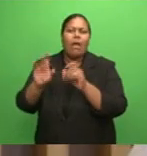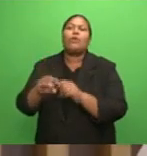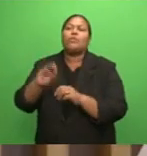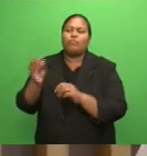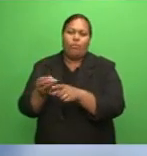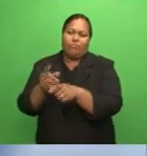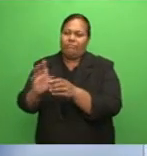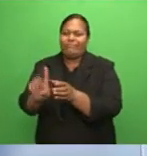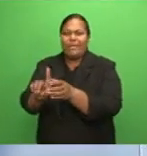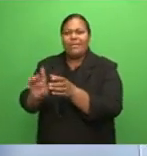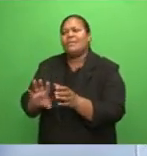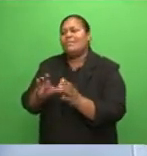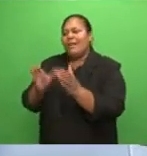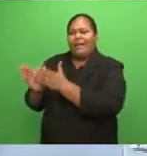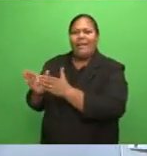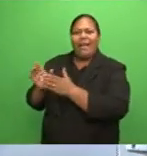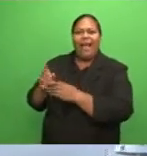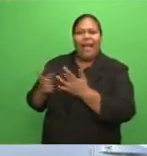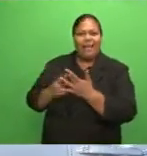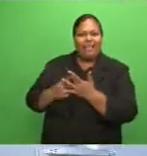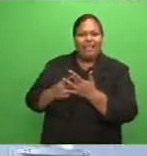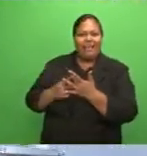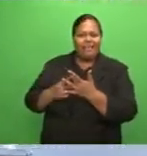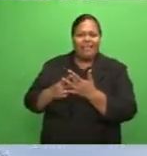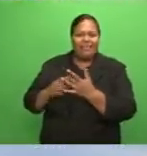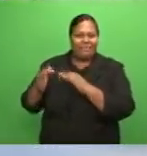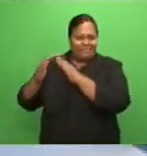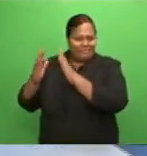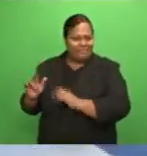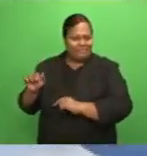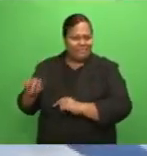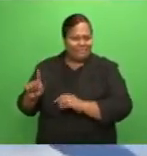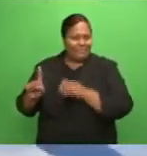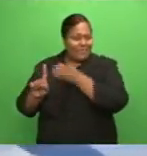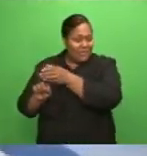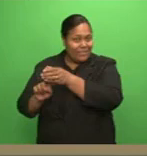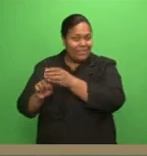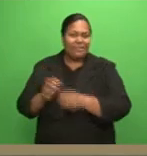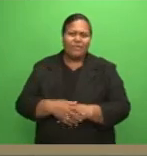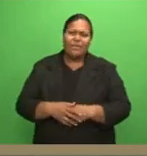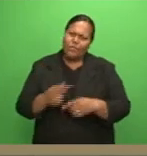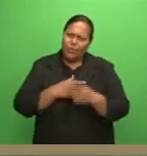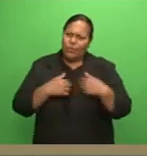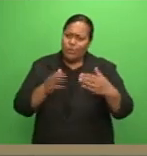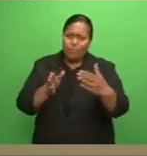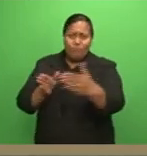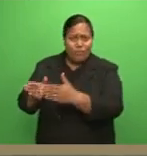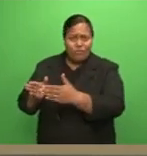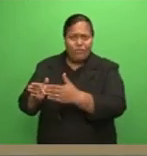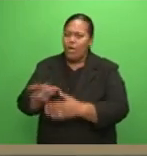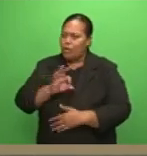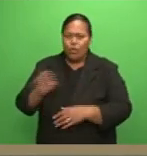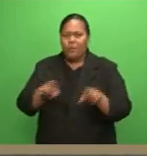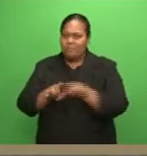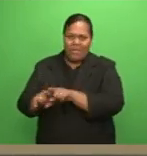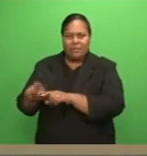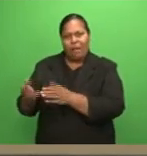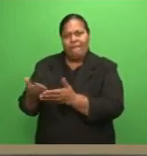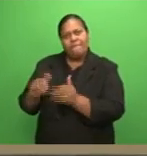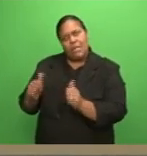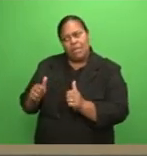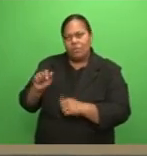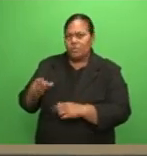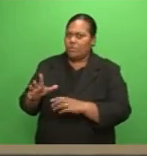Fijians that had arrived in from that facility into another facility. Just because we are moving them doesn't mean that that's exempted. What it means is